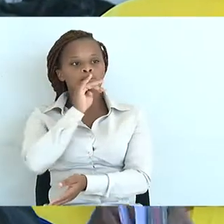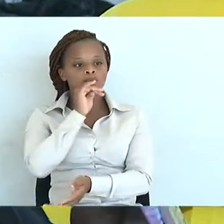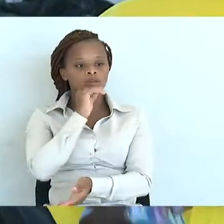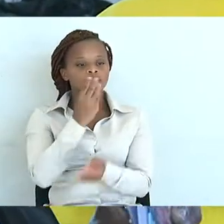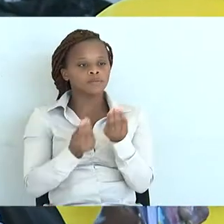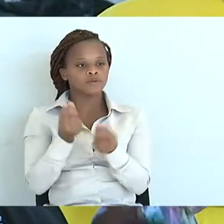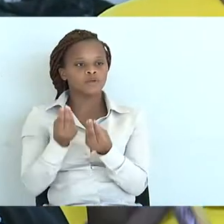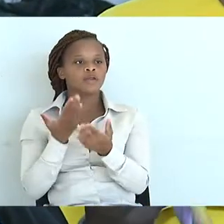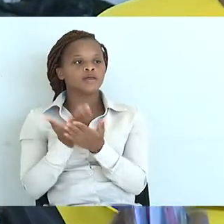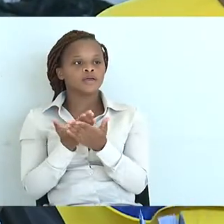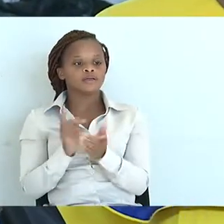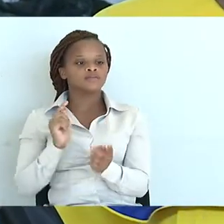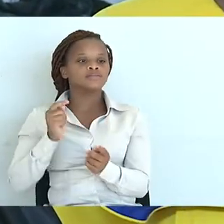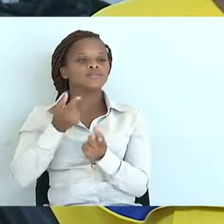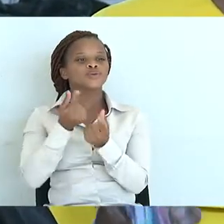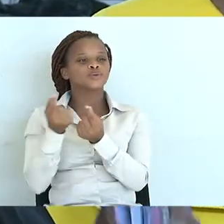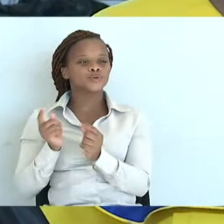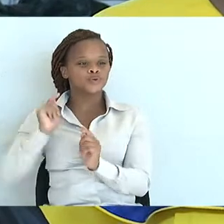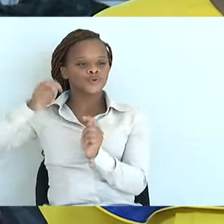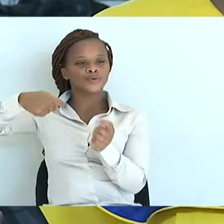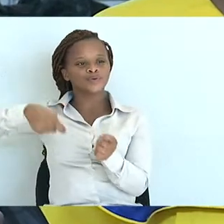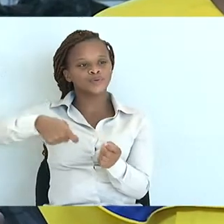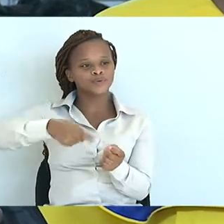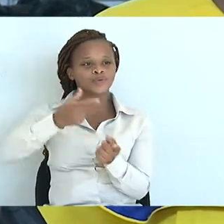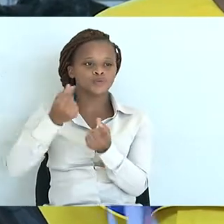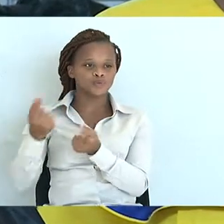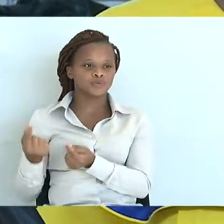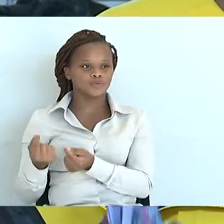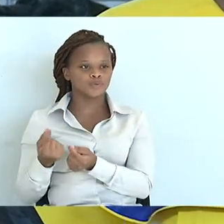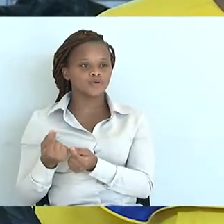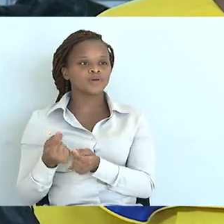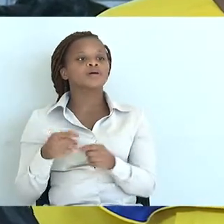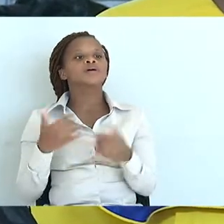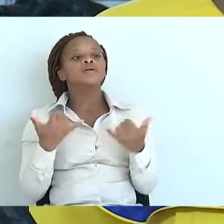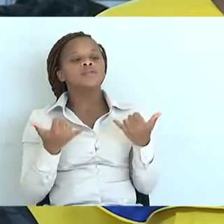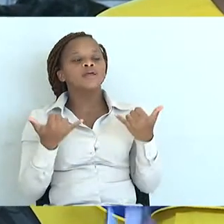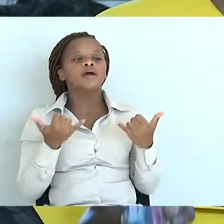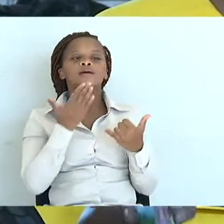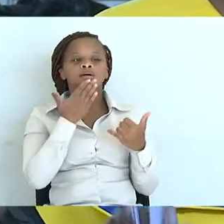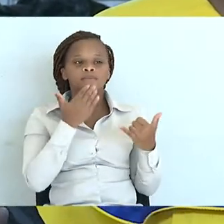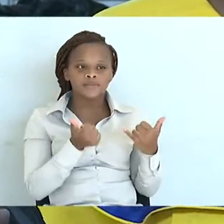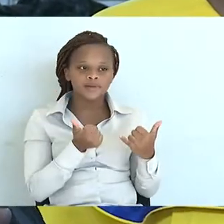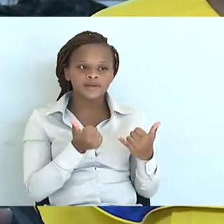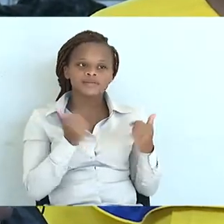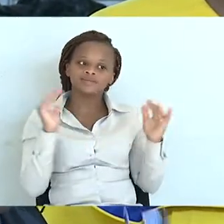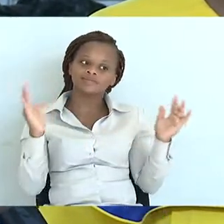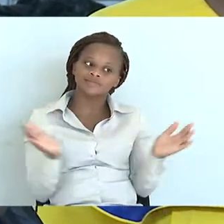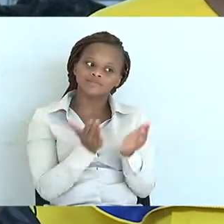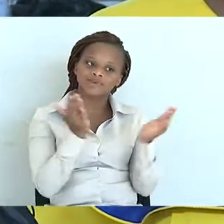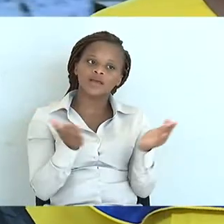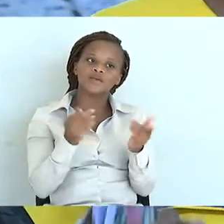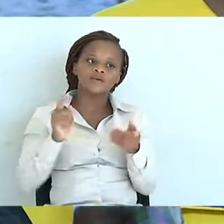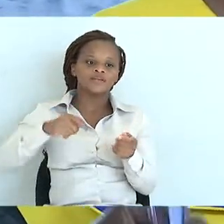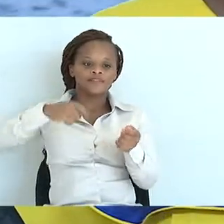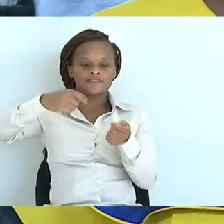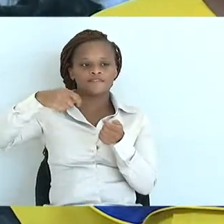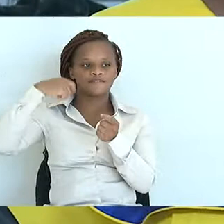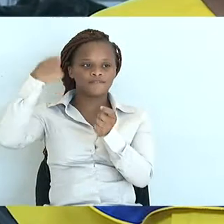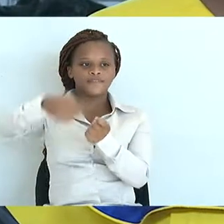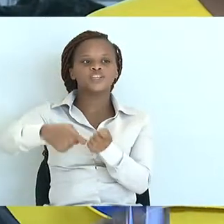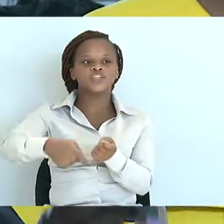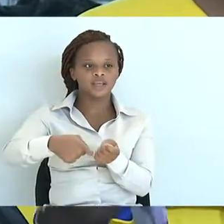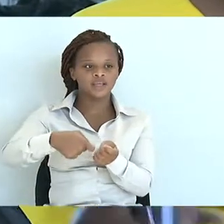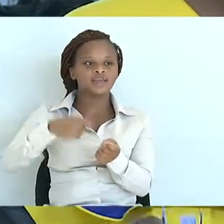Seaboard smart city, as you engage with us, please encourage e-fishing. E-fishing for a girl